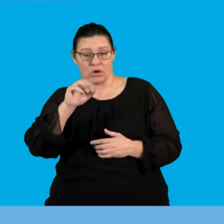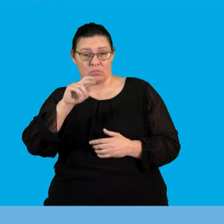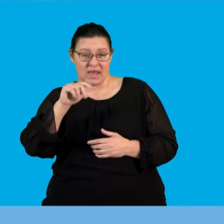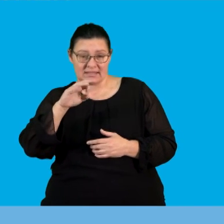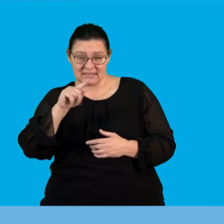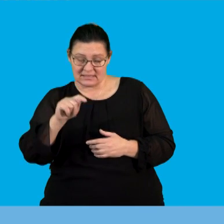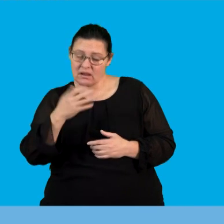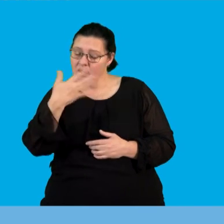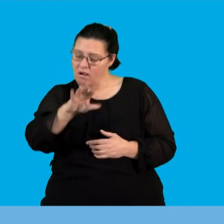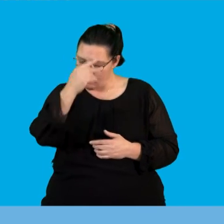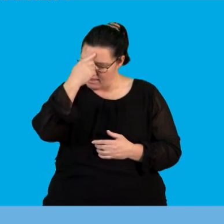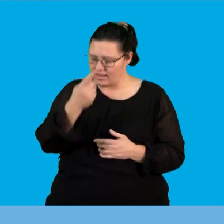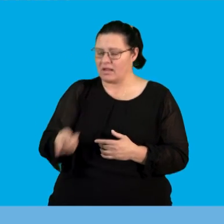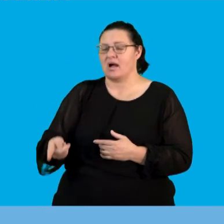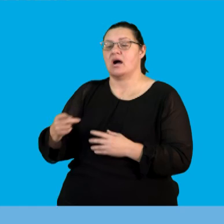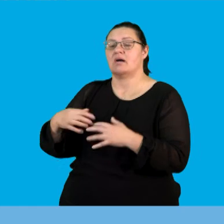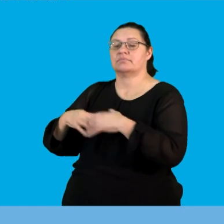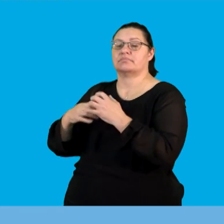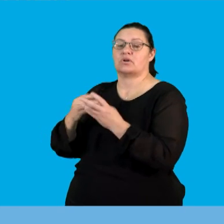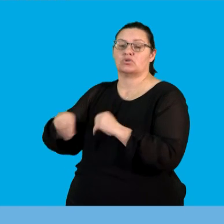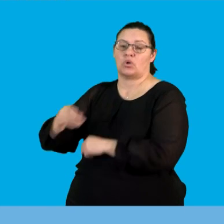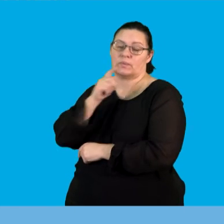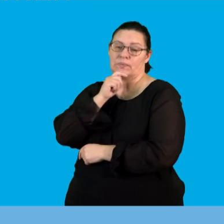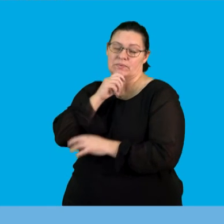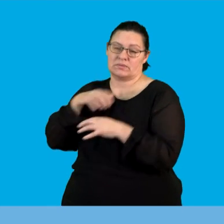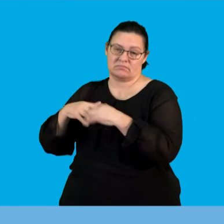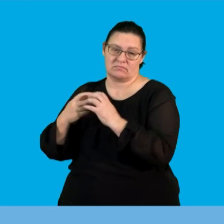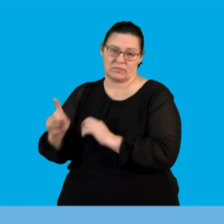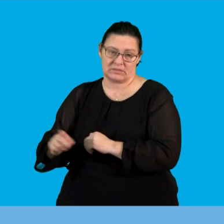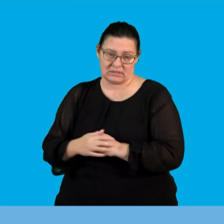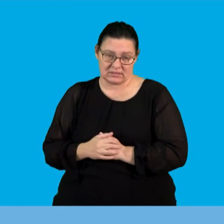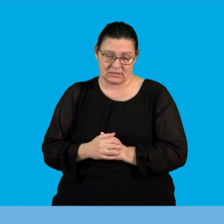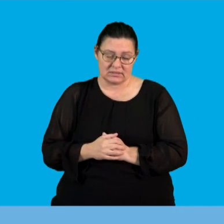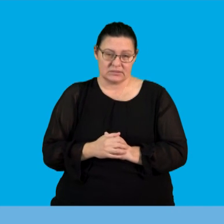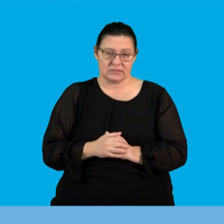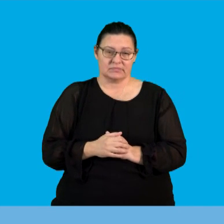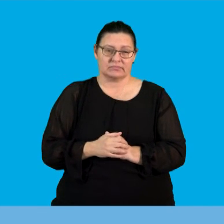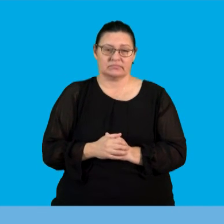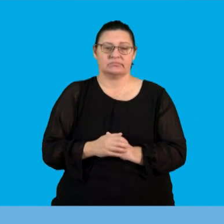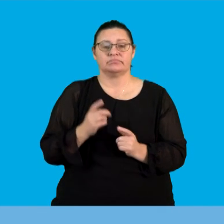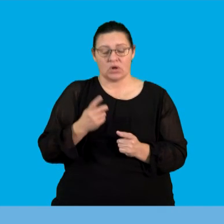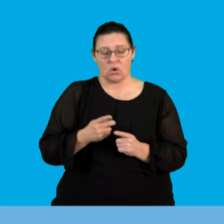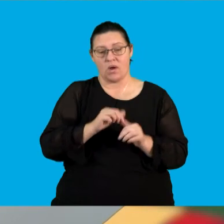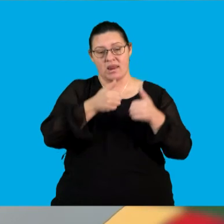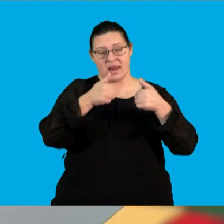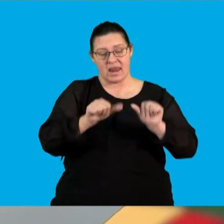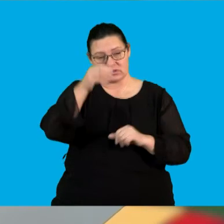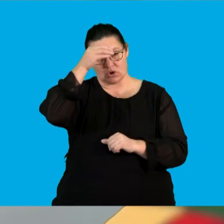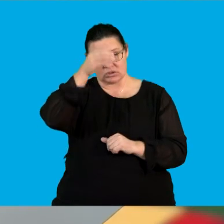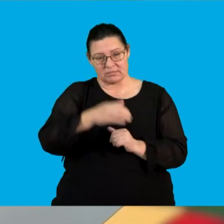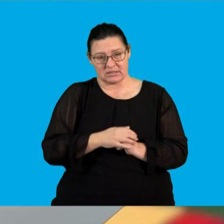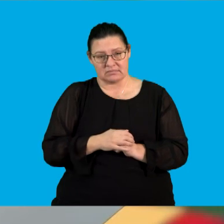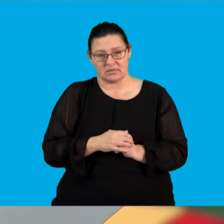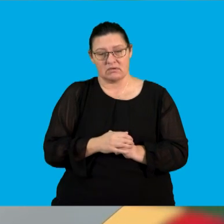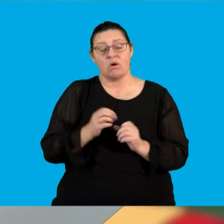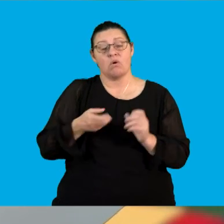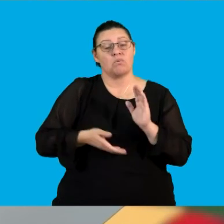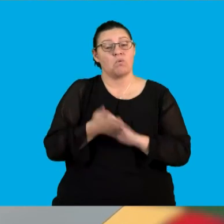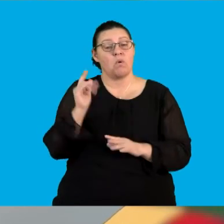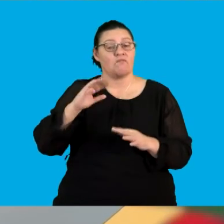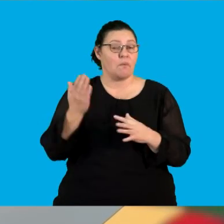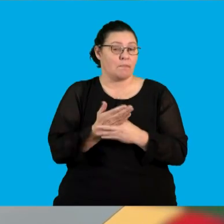means our salt is going to have a metal part from the carbonate and the non-metal part from the acid. Now, if you know the name or the formula